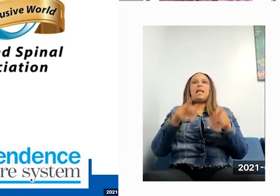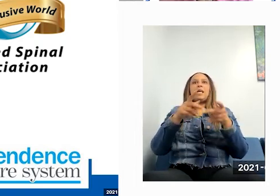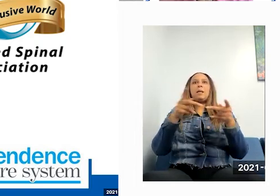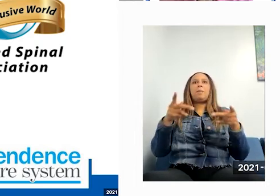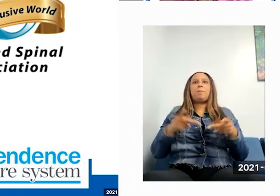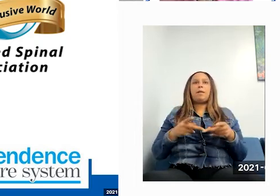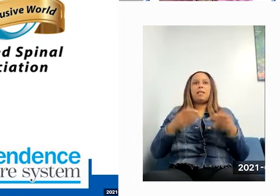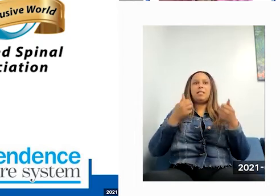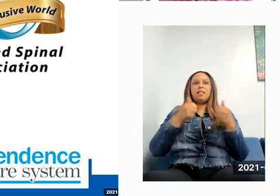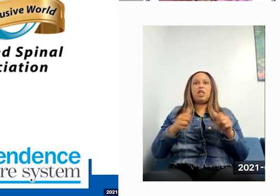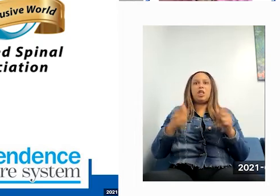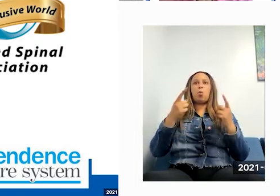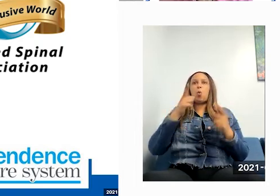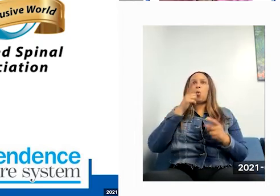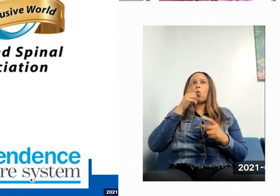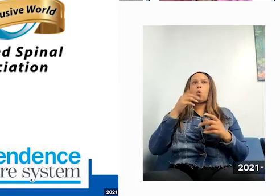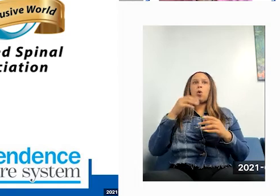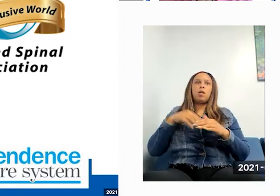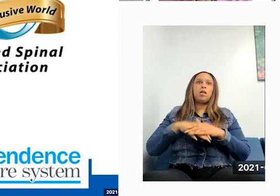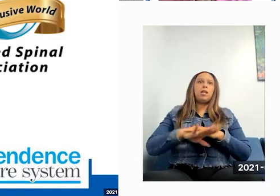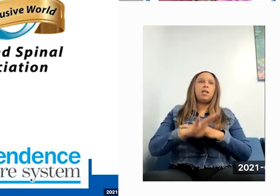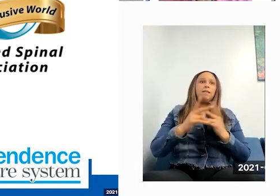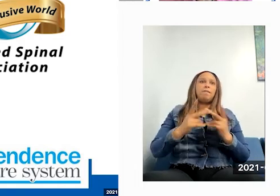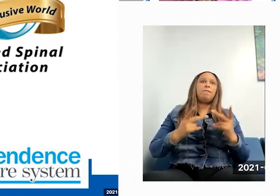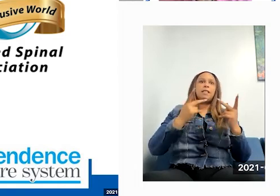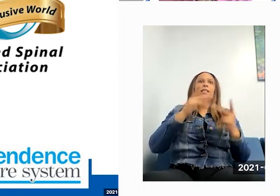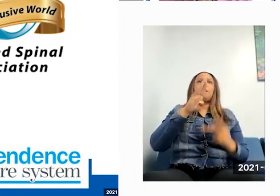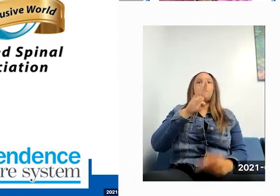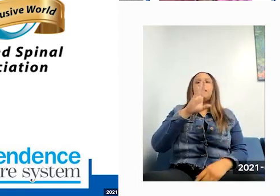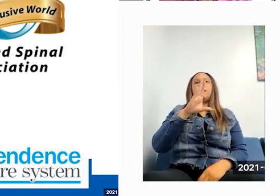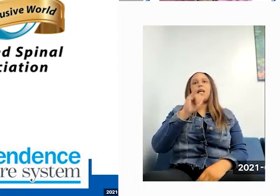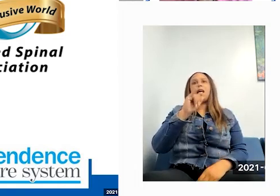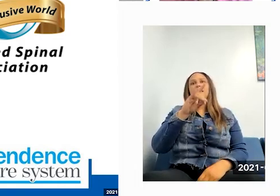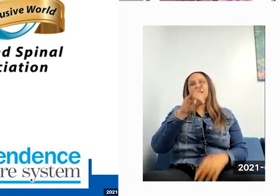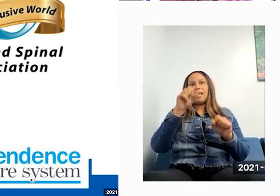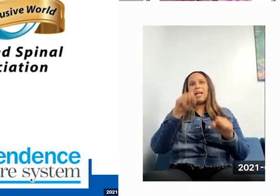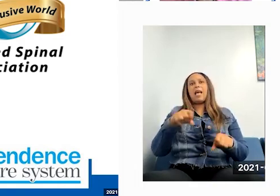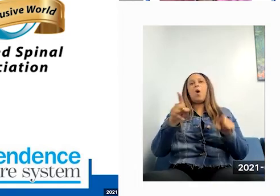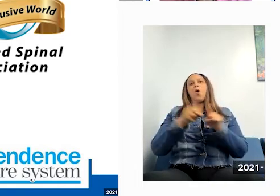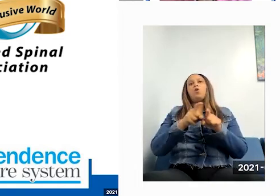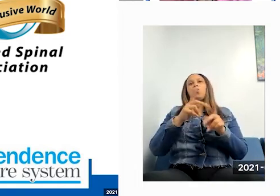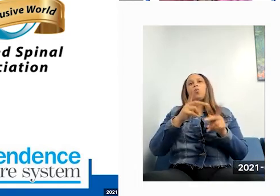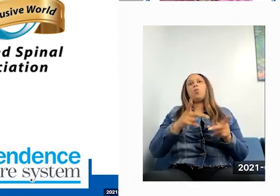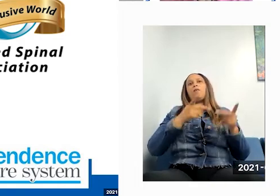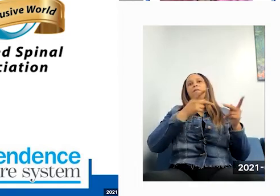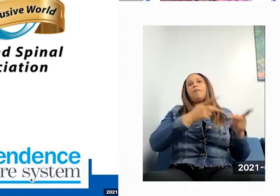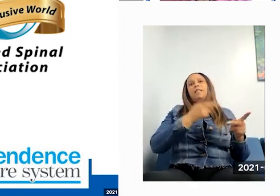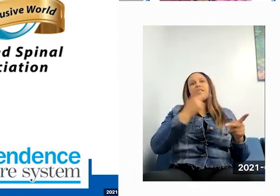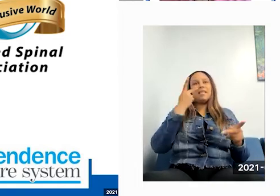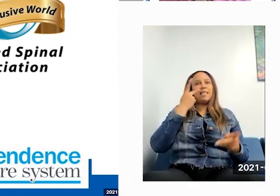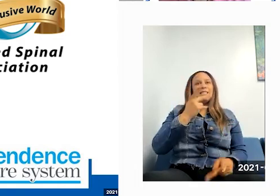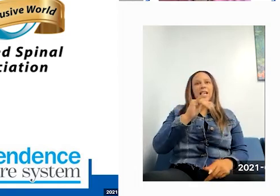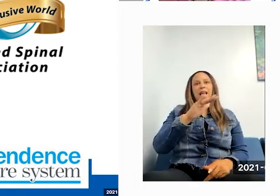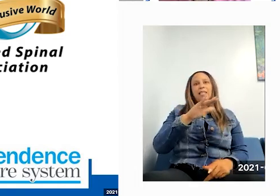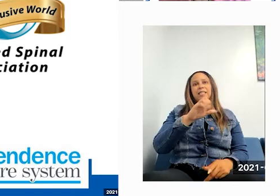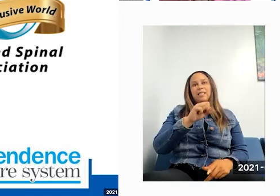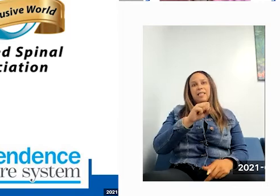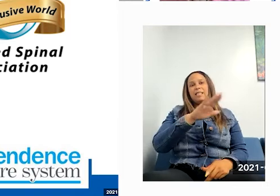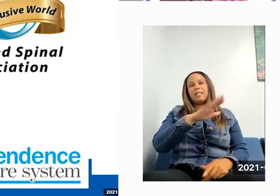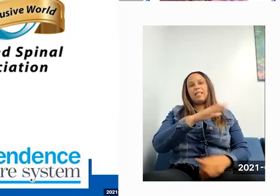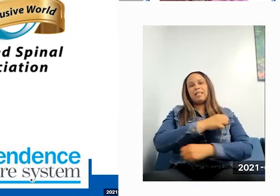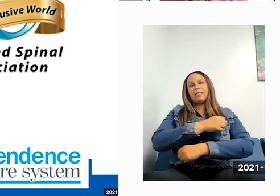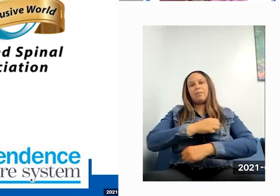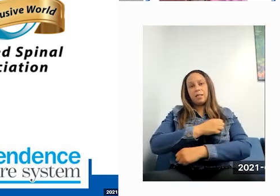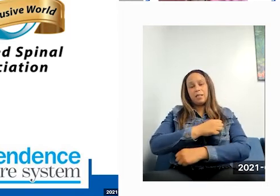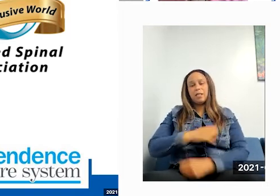to visit BCID are welcome to come over and see our space as we open up,